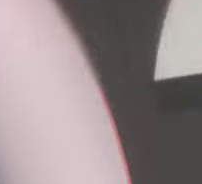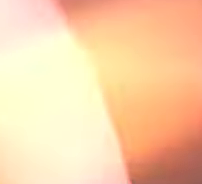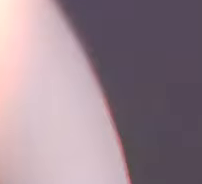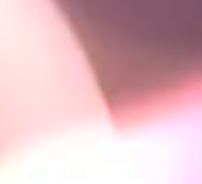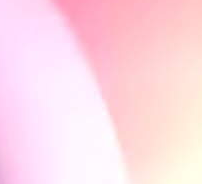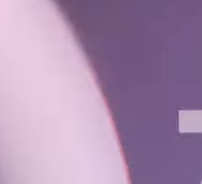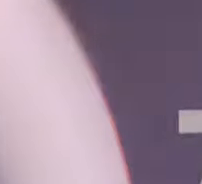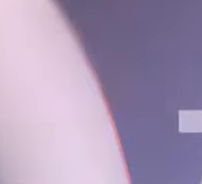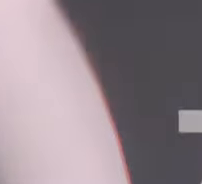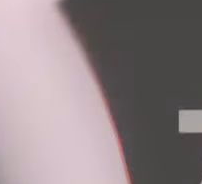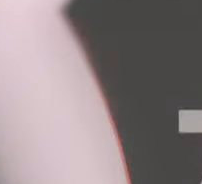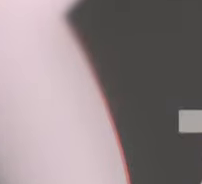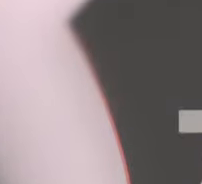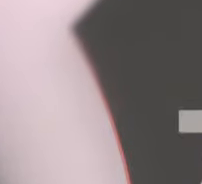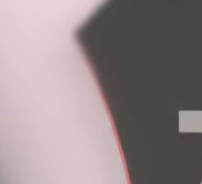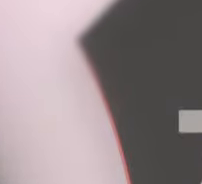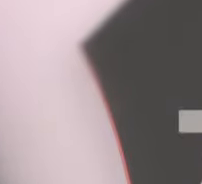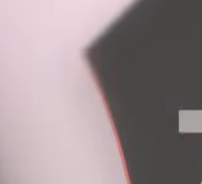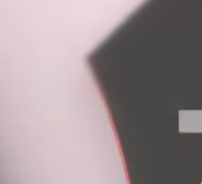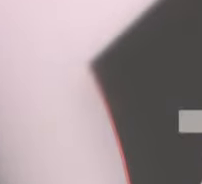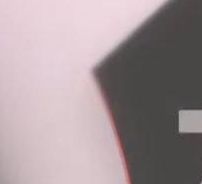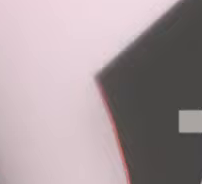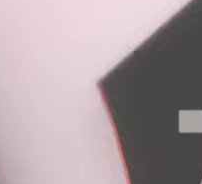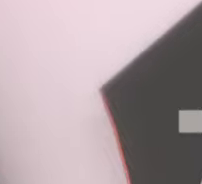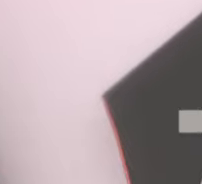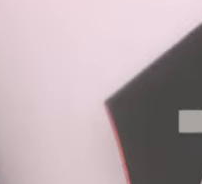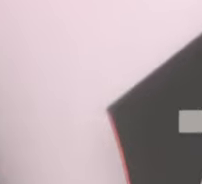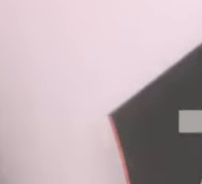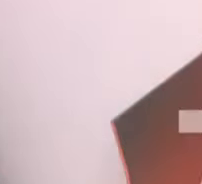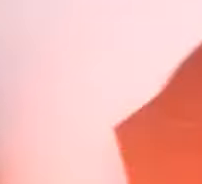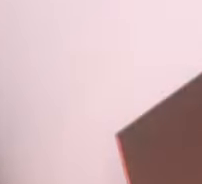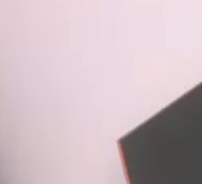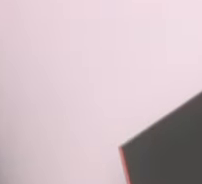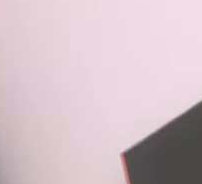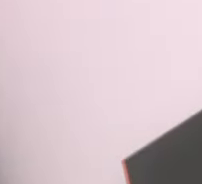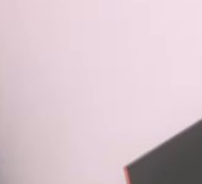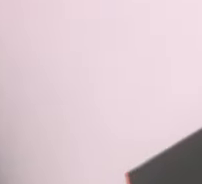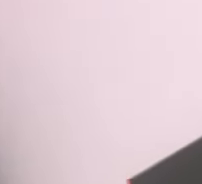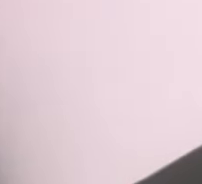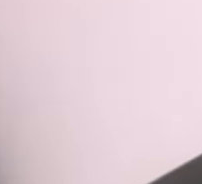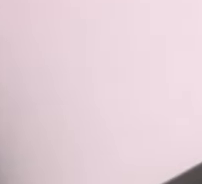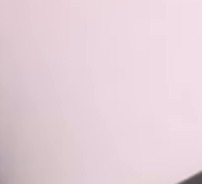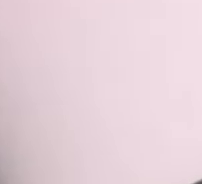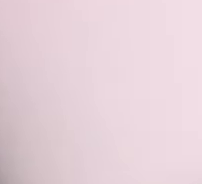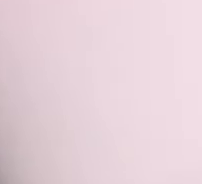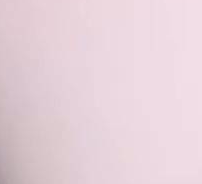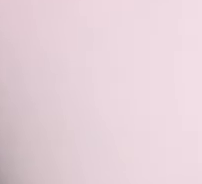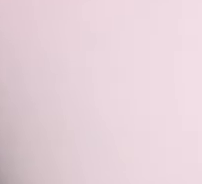We'll be right back.